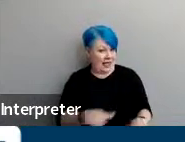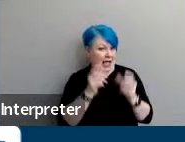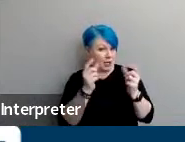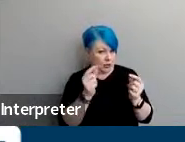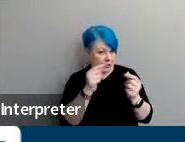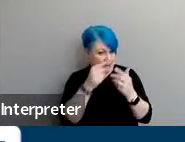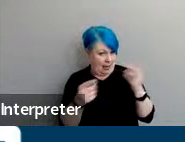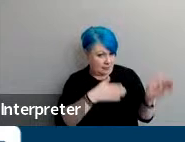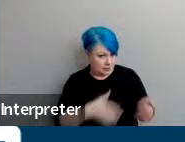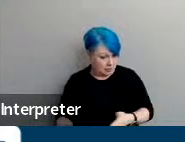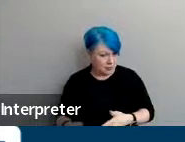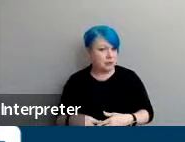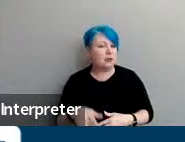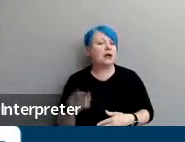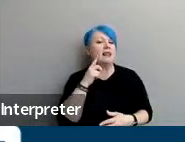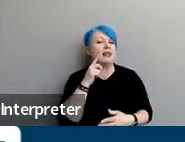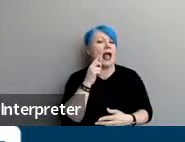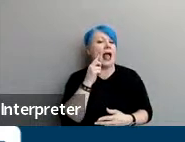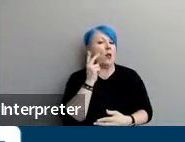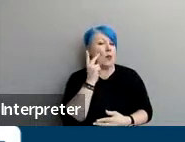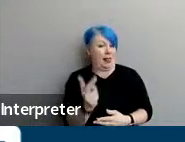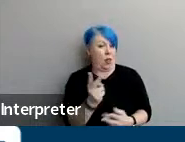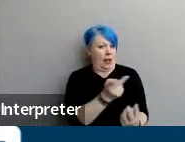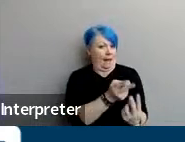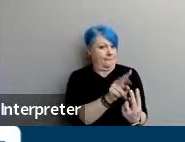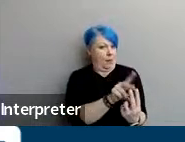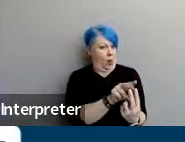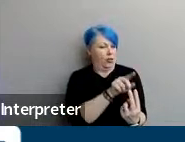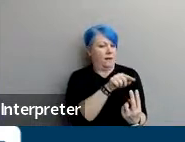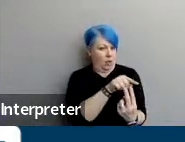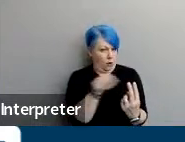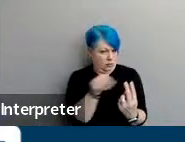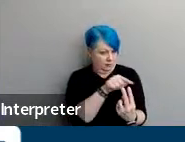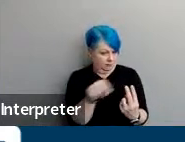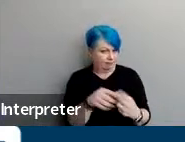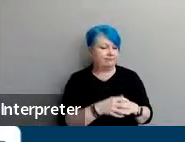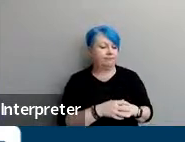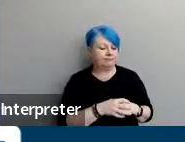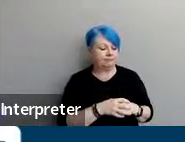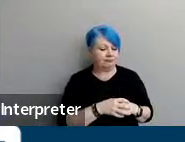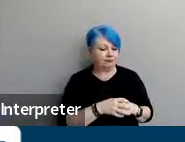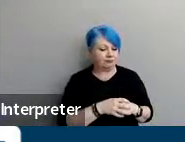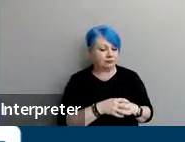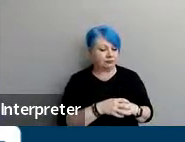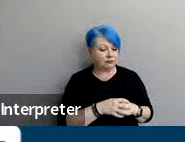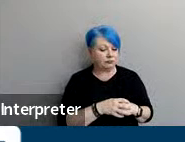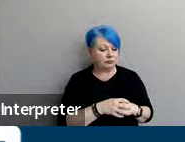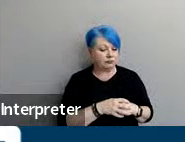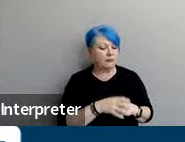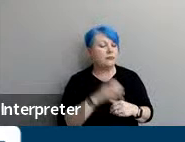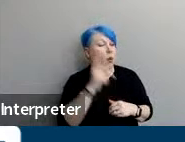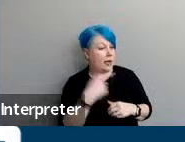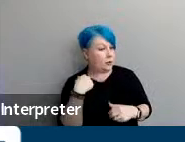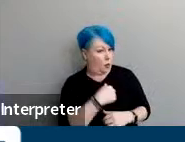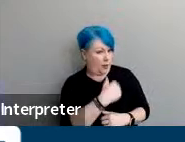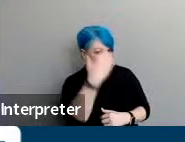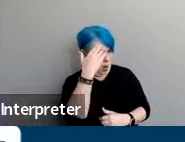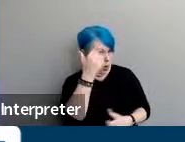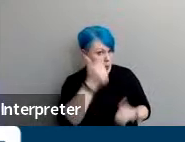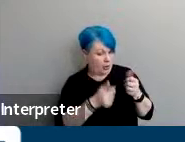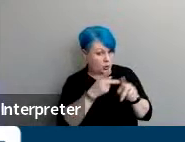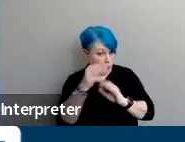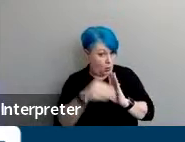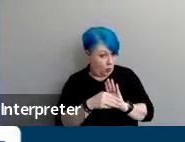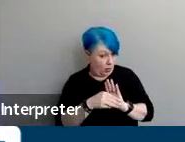that as well, and that's what that's about. Yeah, I mentioned before, the reason why I'm getting this is so we know which programs would